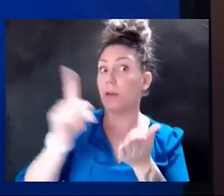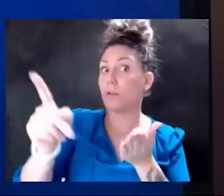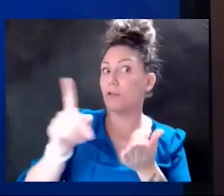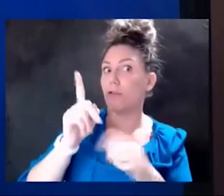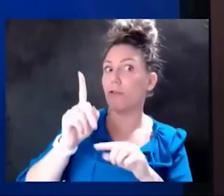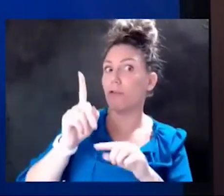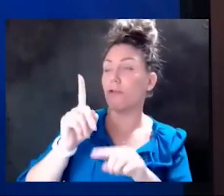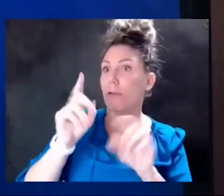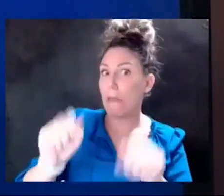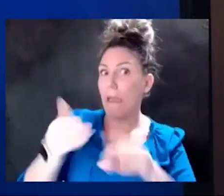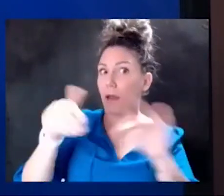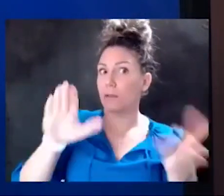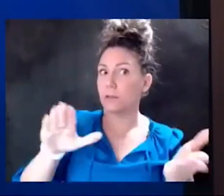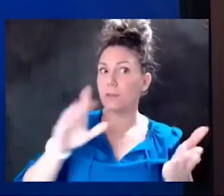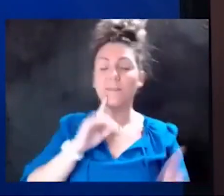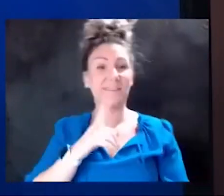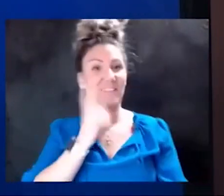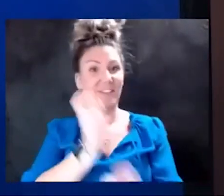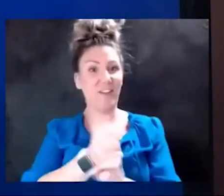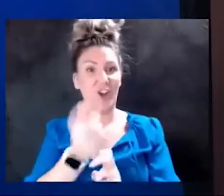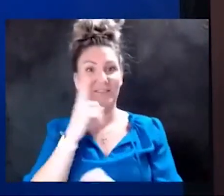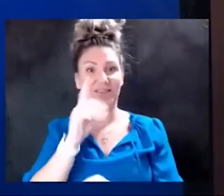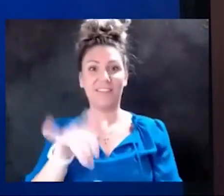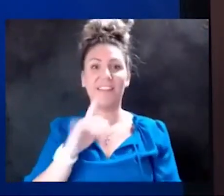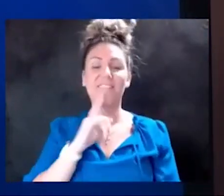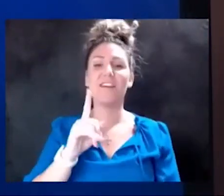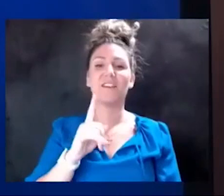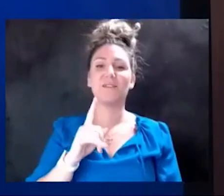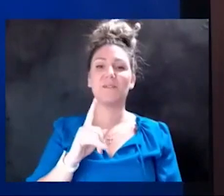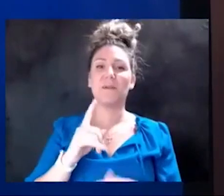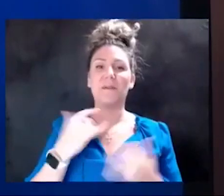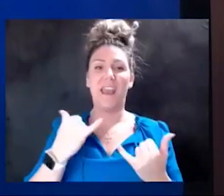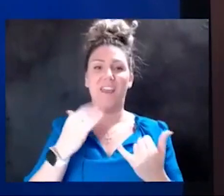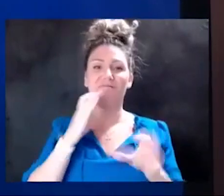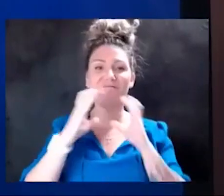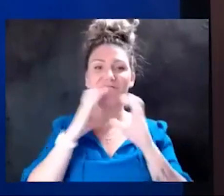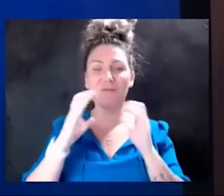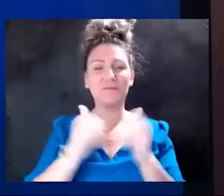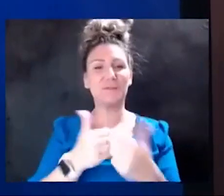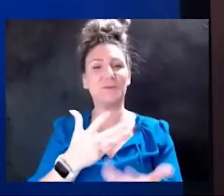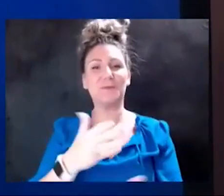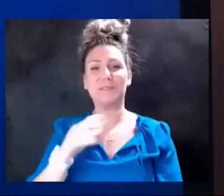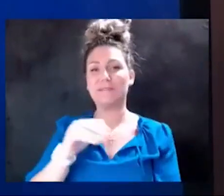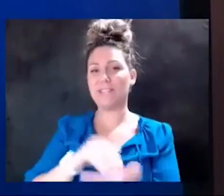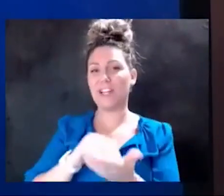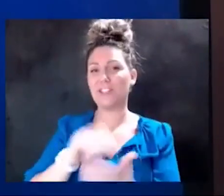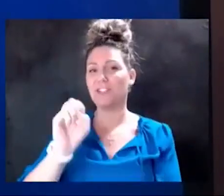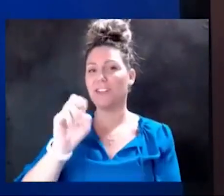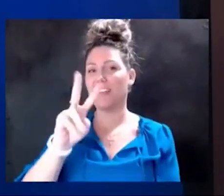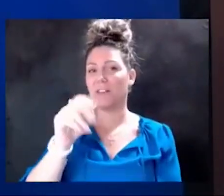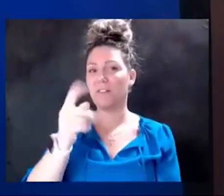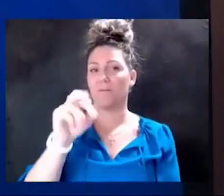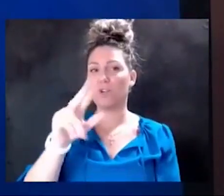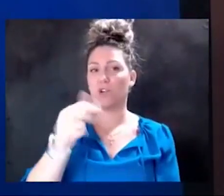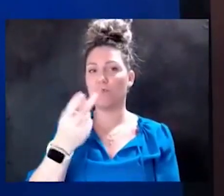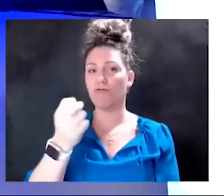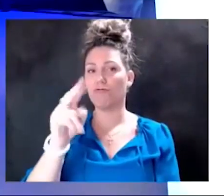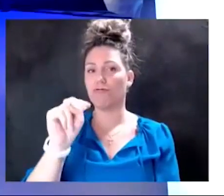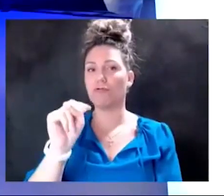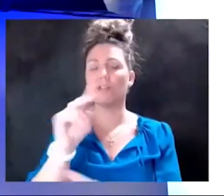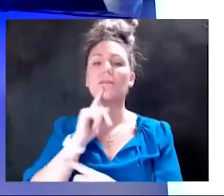right. Hard to know that, I guess. Hey, we got to go into our conversation with Dr. Evergreen because this is going to be fun. But first, let's see if there are reporter questions out